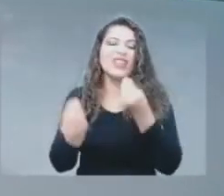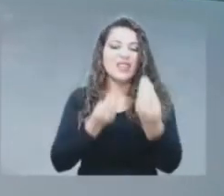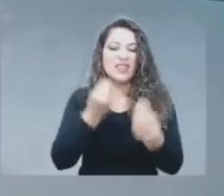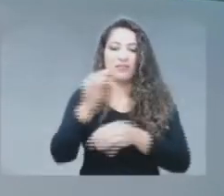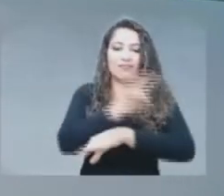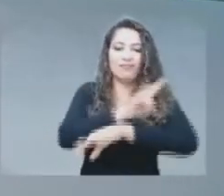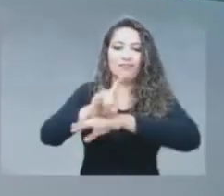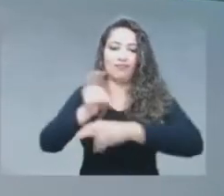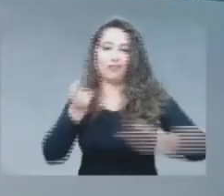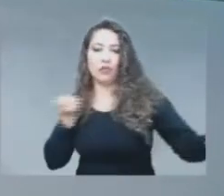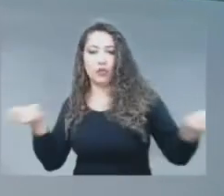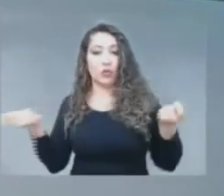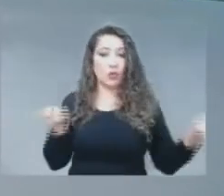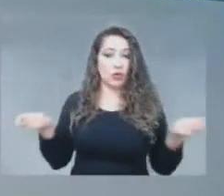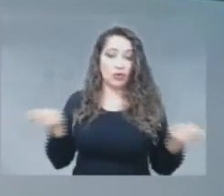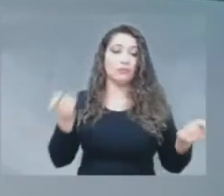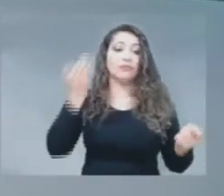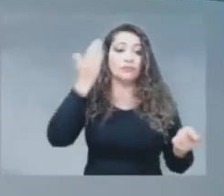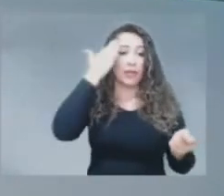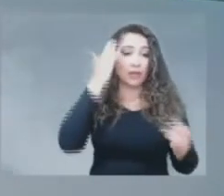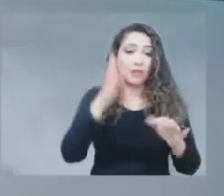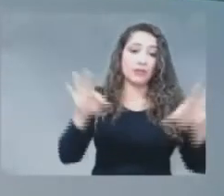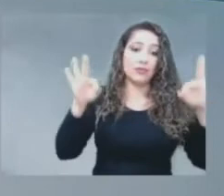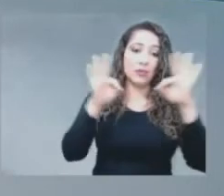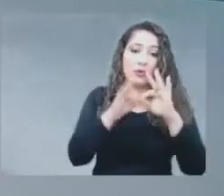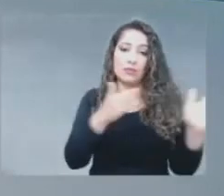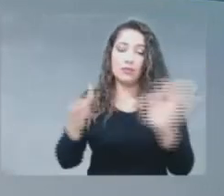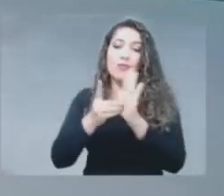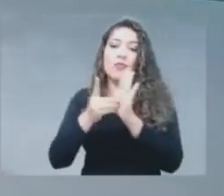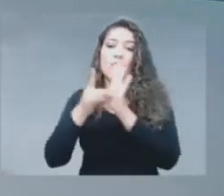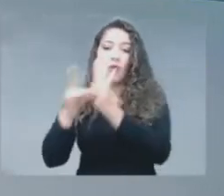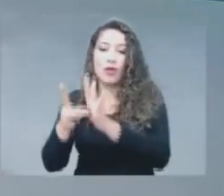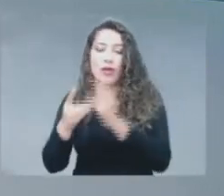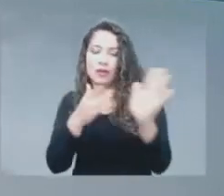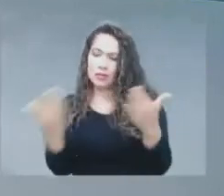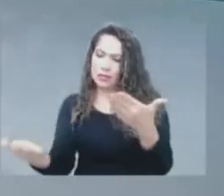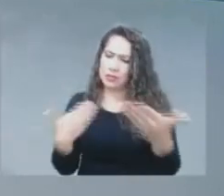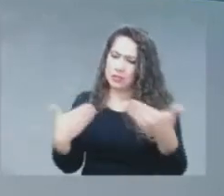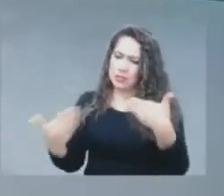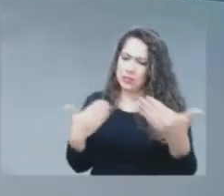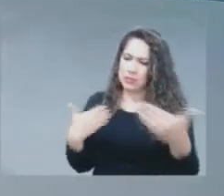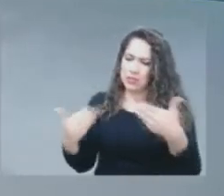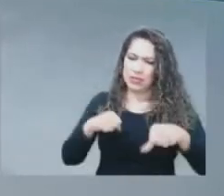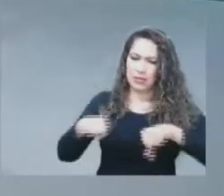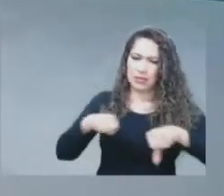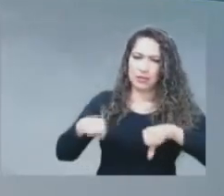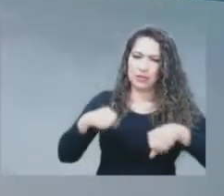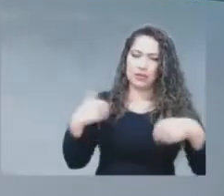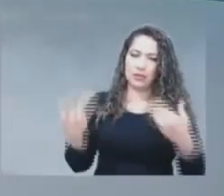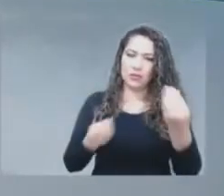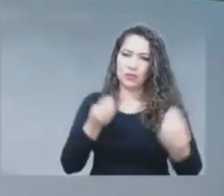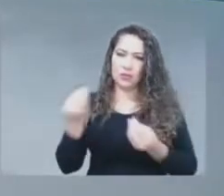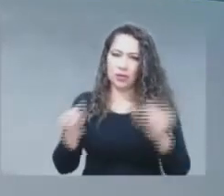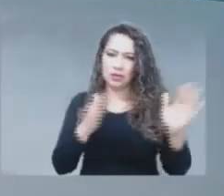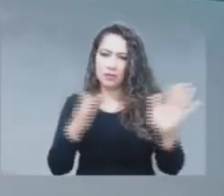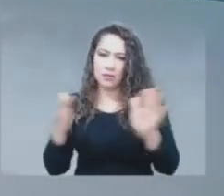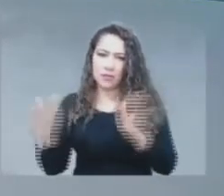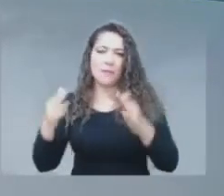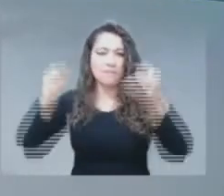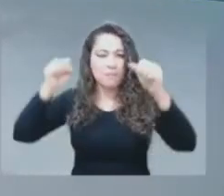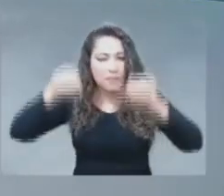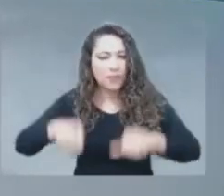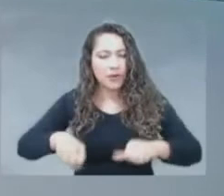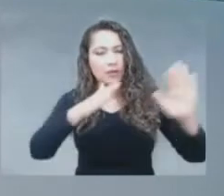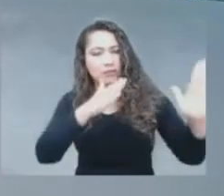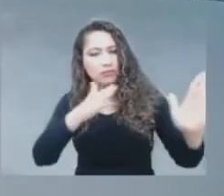there and control on there. So actually review those models. And then we have there,